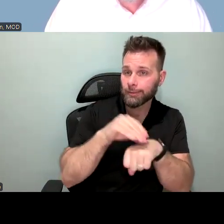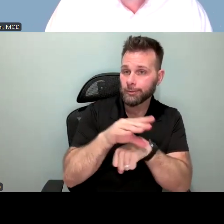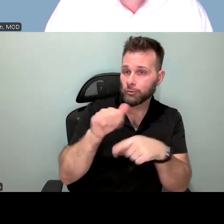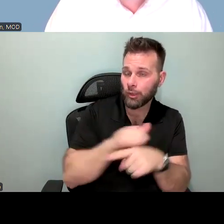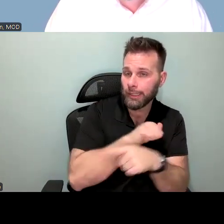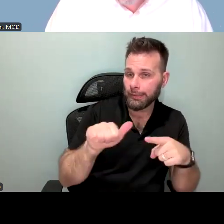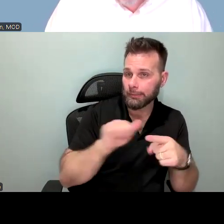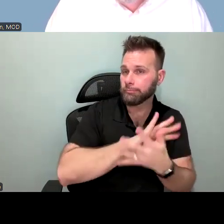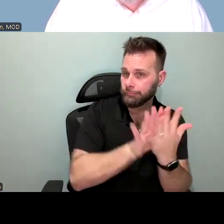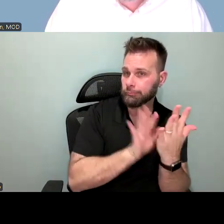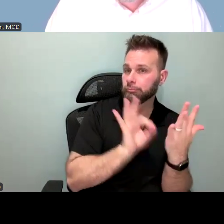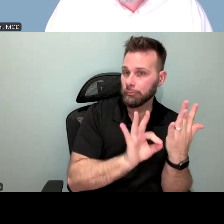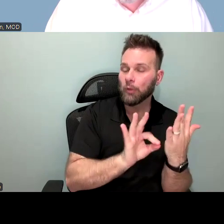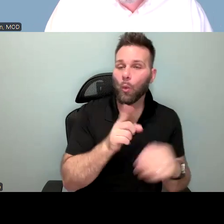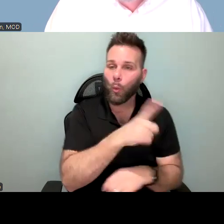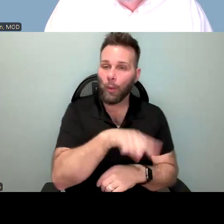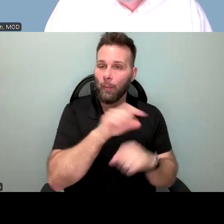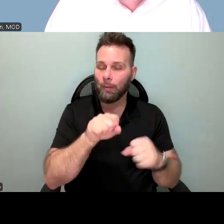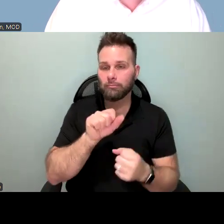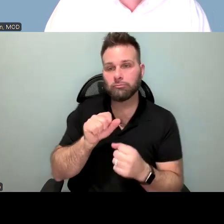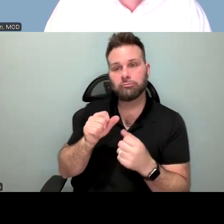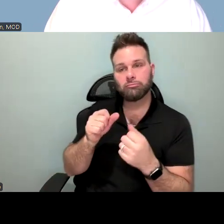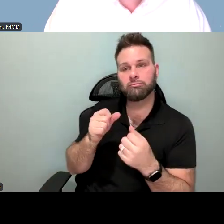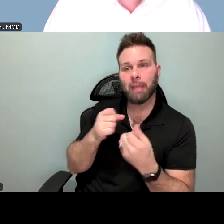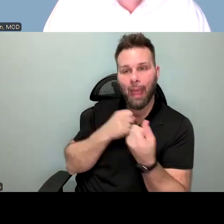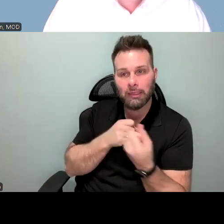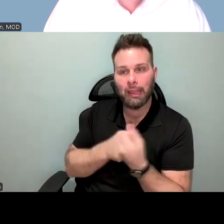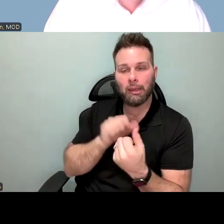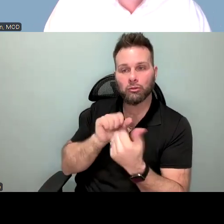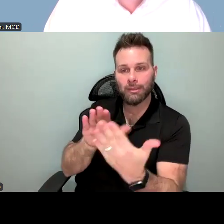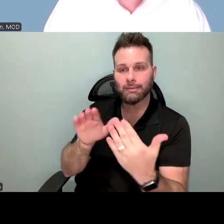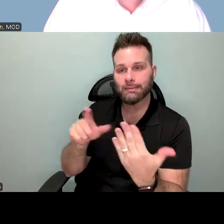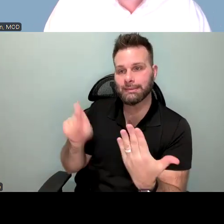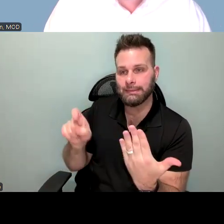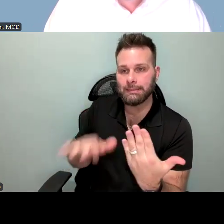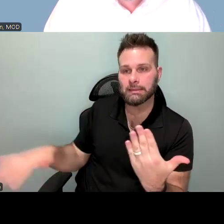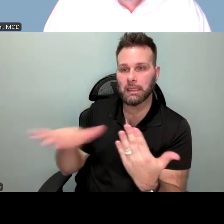needs to effectively advocate for and address the needs of people with disabilities.